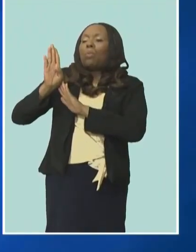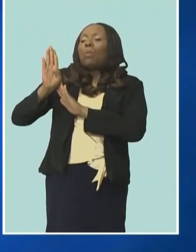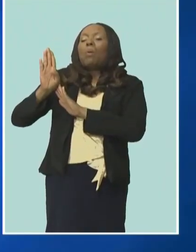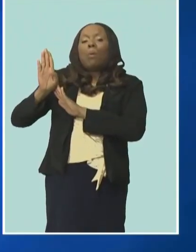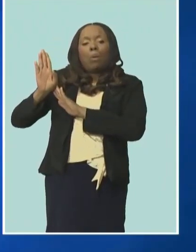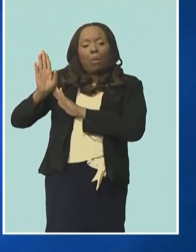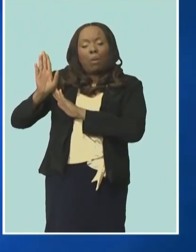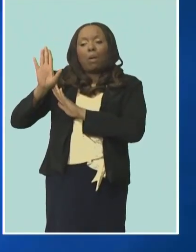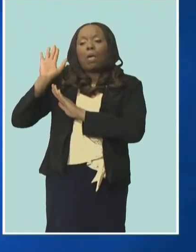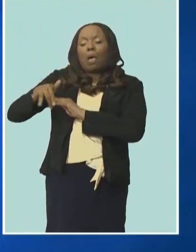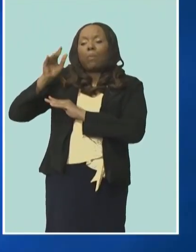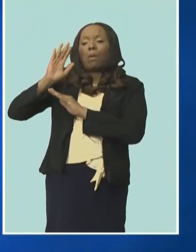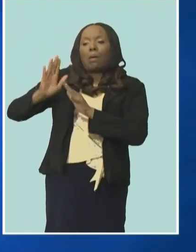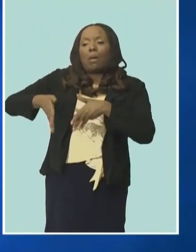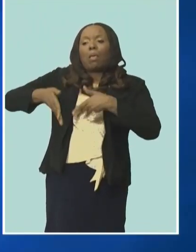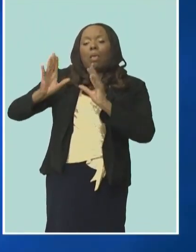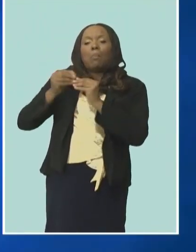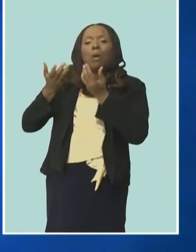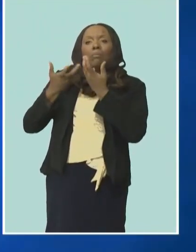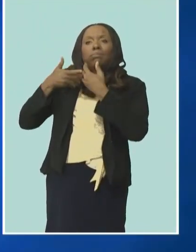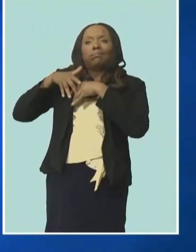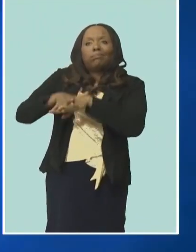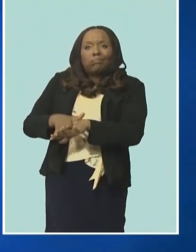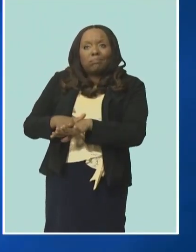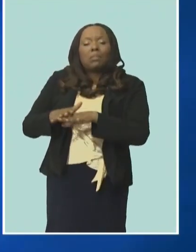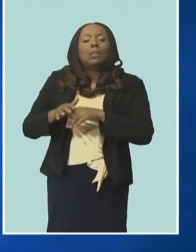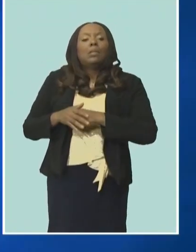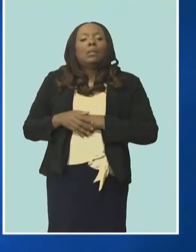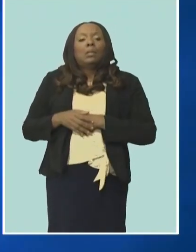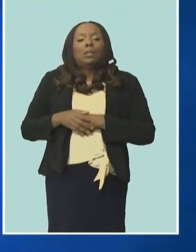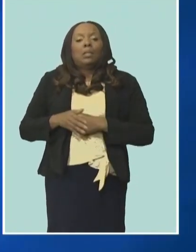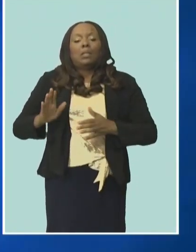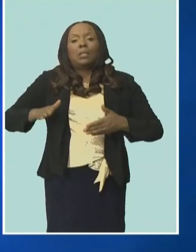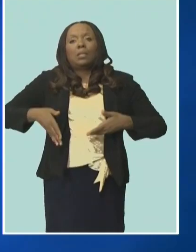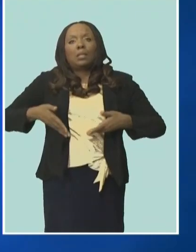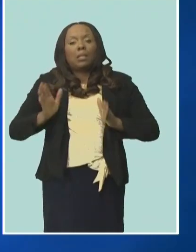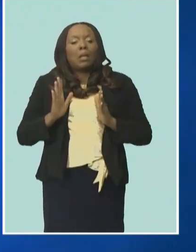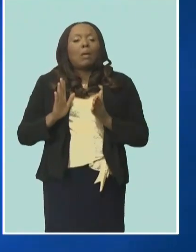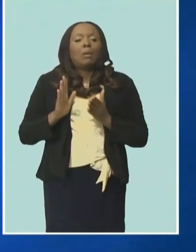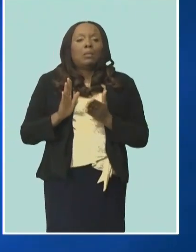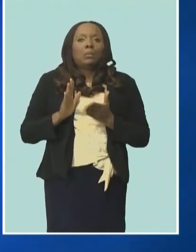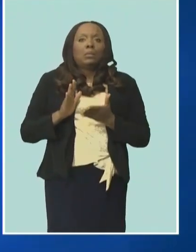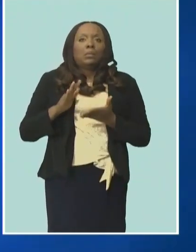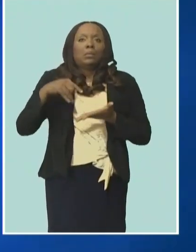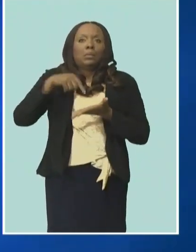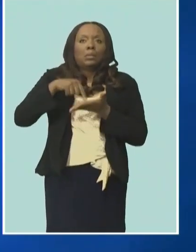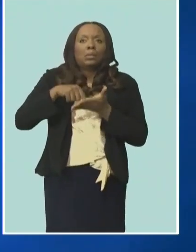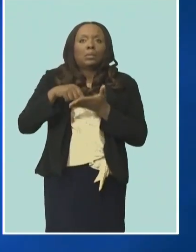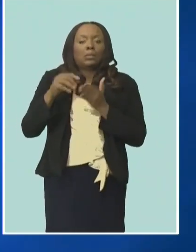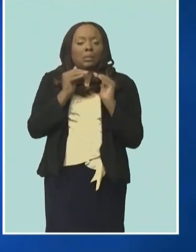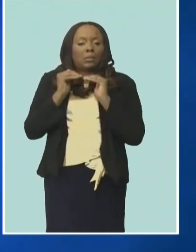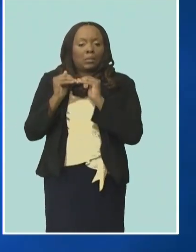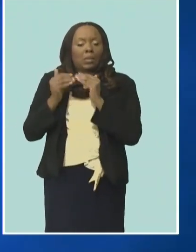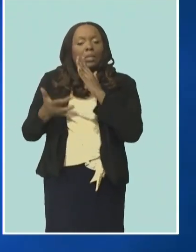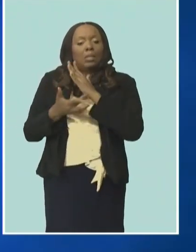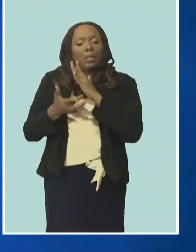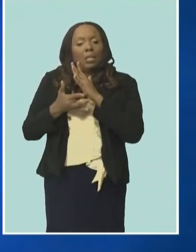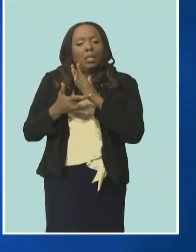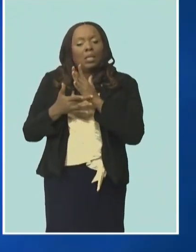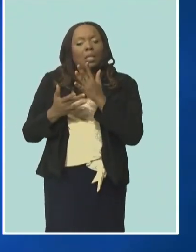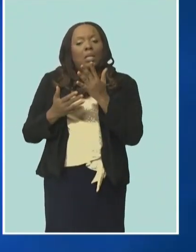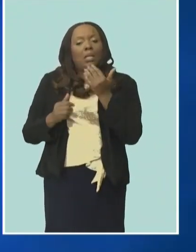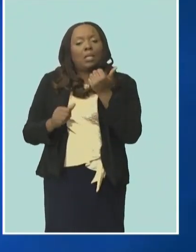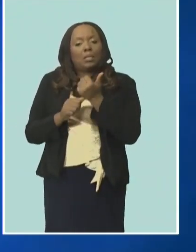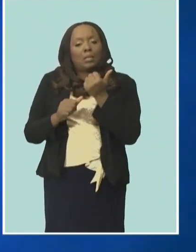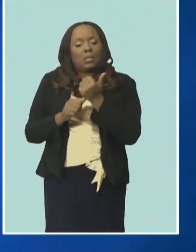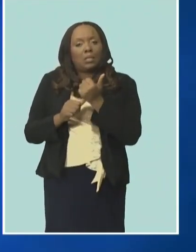will allow for a blended financing mechanism that allows for debt, equity, and technical assistance to go